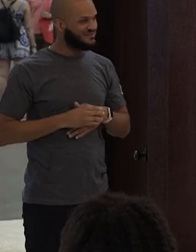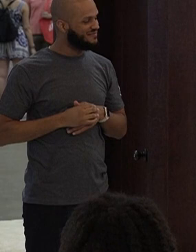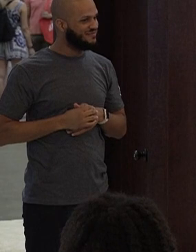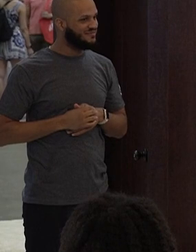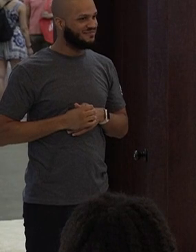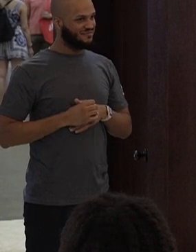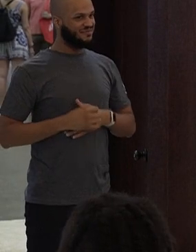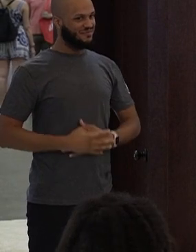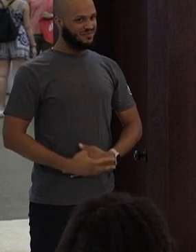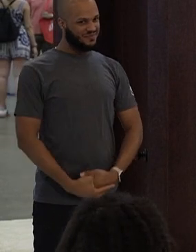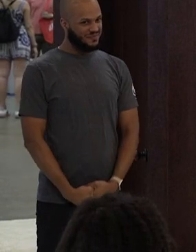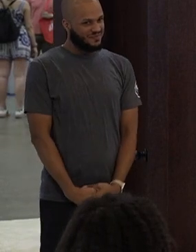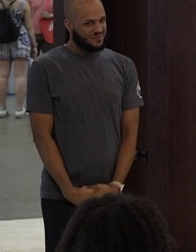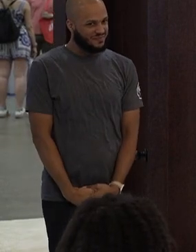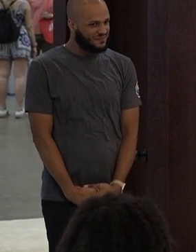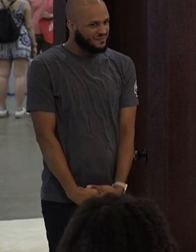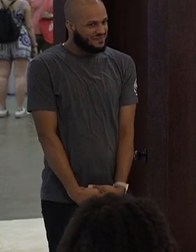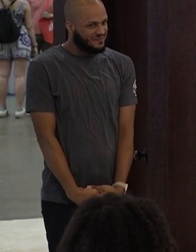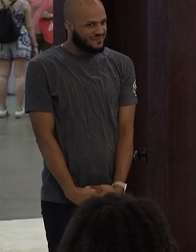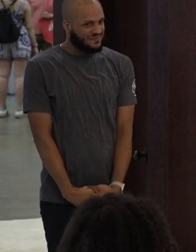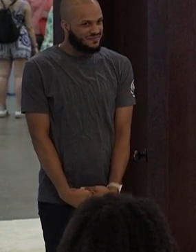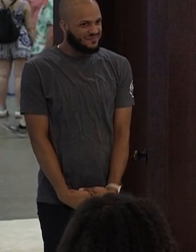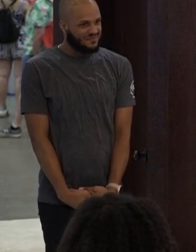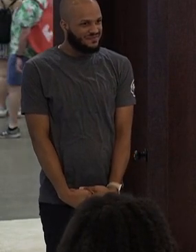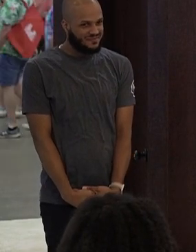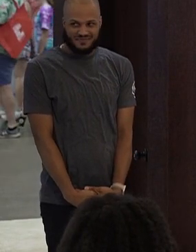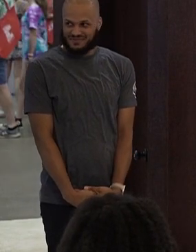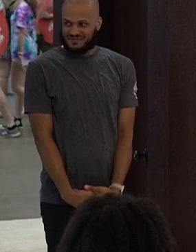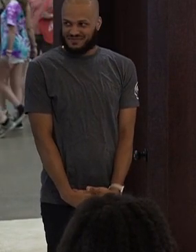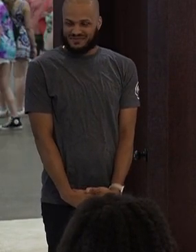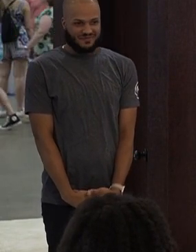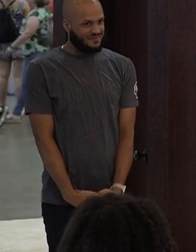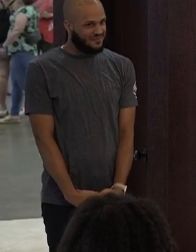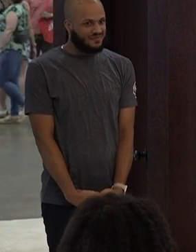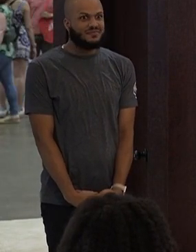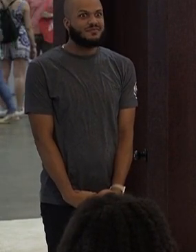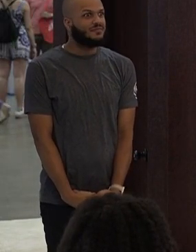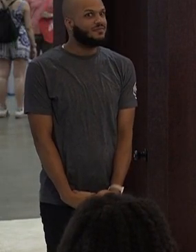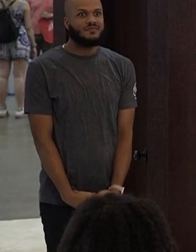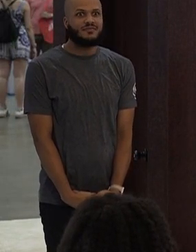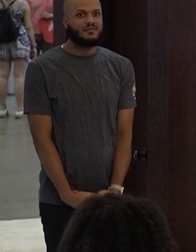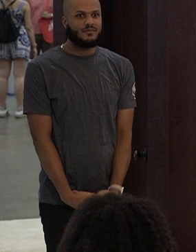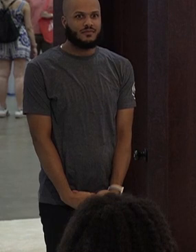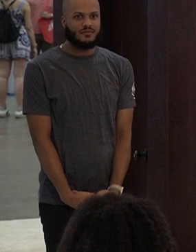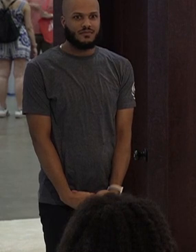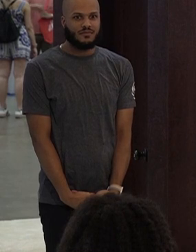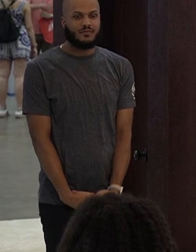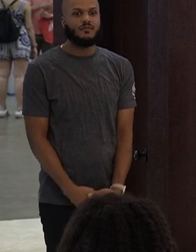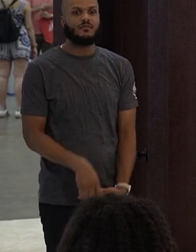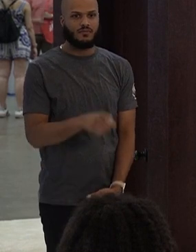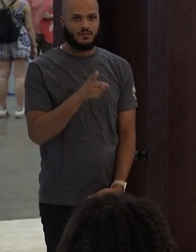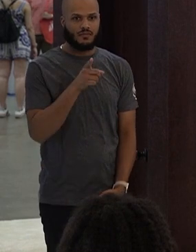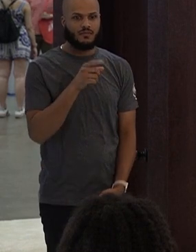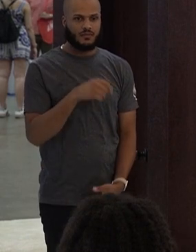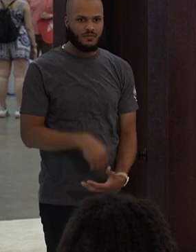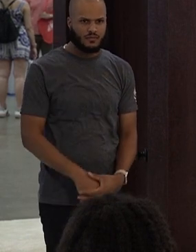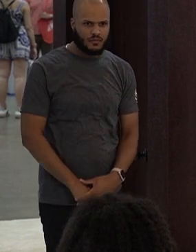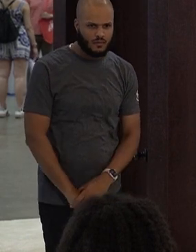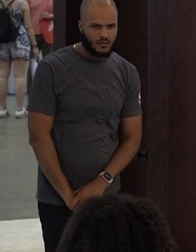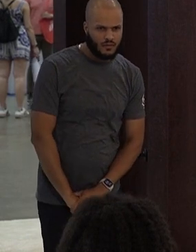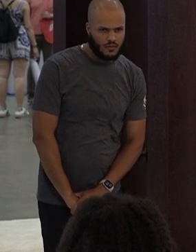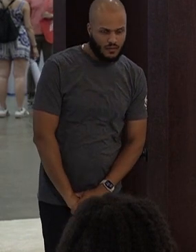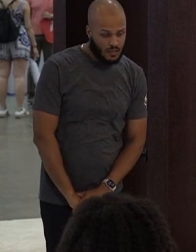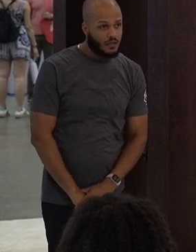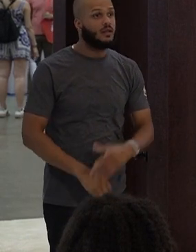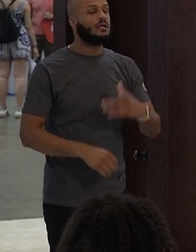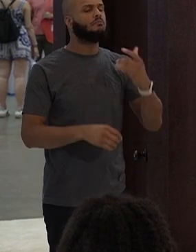Excuse me. Good afternoon. I'd like to know, what about a work in progress, a work that's